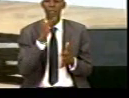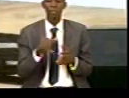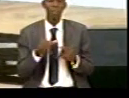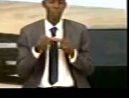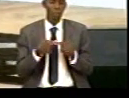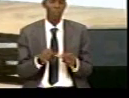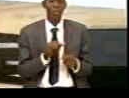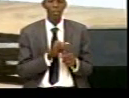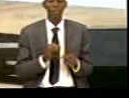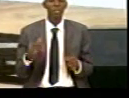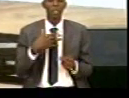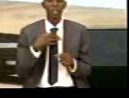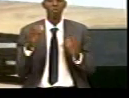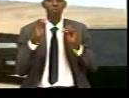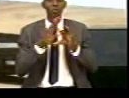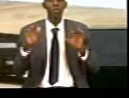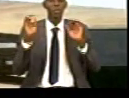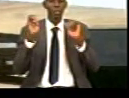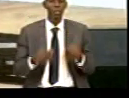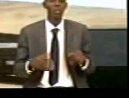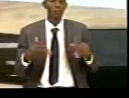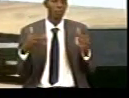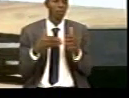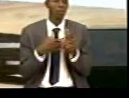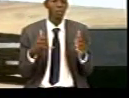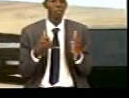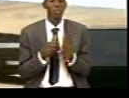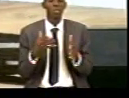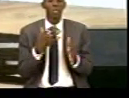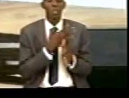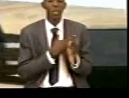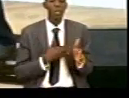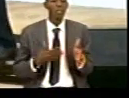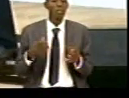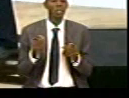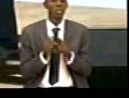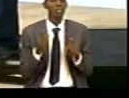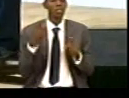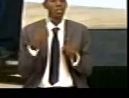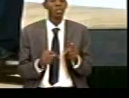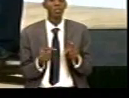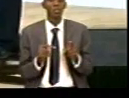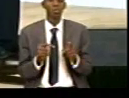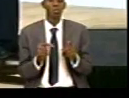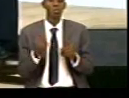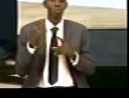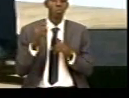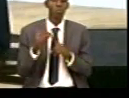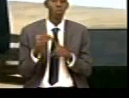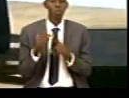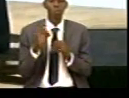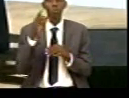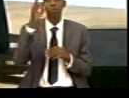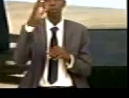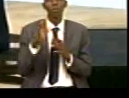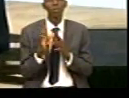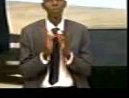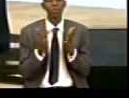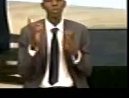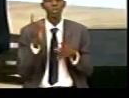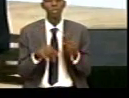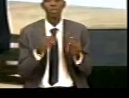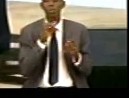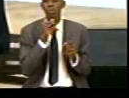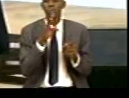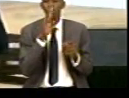can contradict it, and scripture cannot be broken. We live by the same faith of the Son